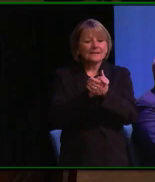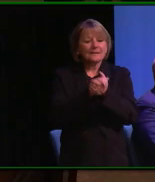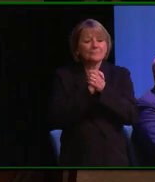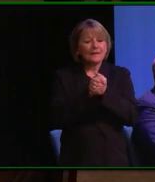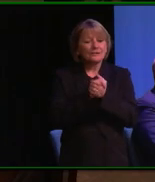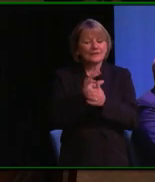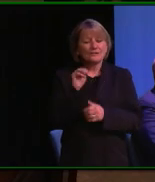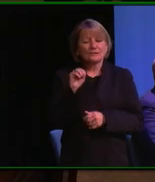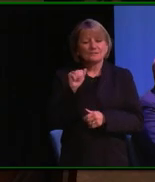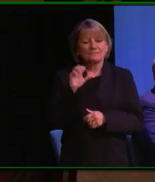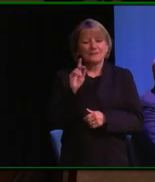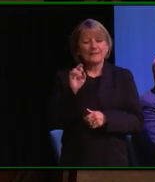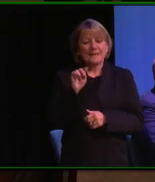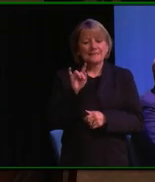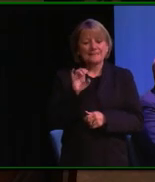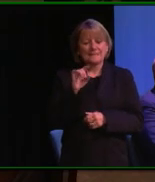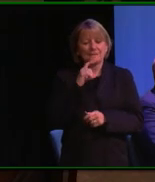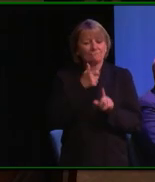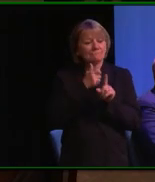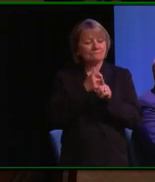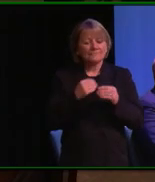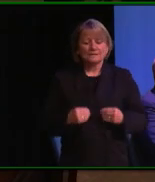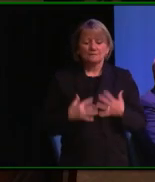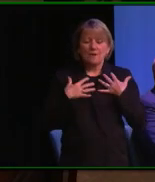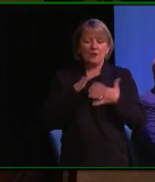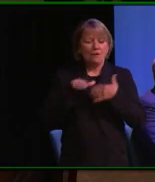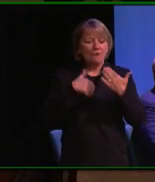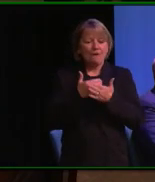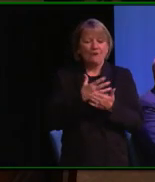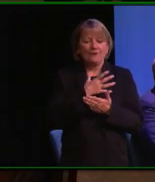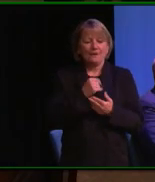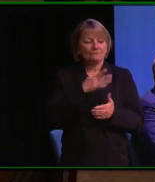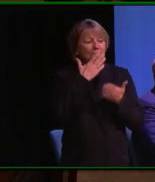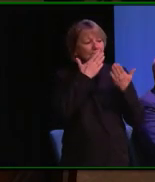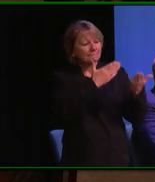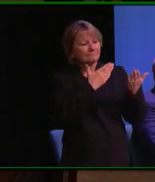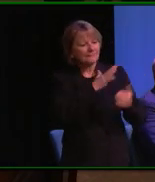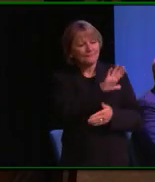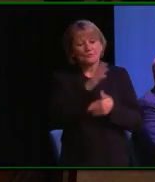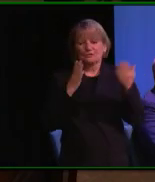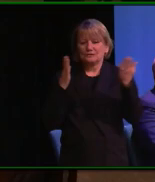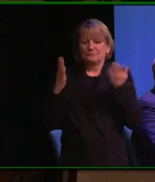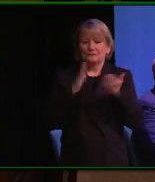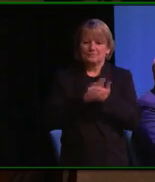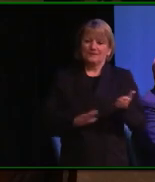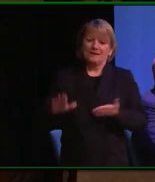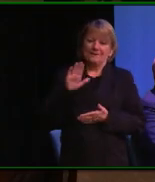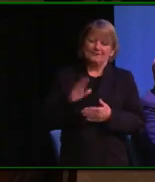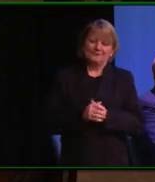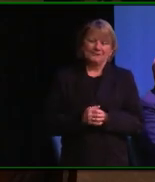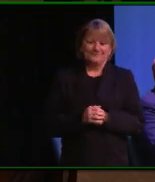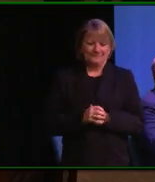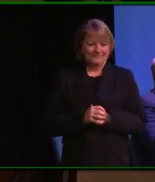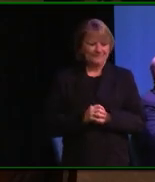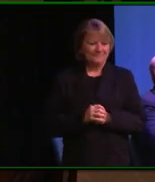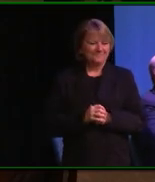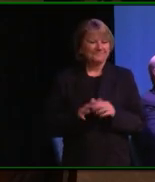Congratulations, Mackenzie. You are an inspiration to us all, and we are grateful for your service to the college.